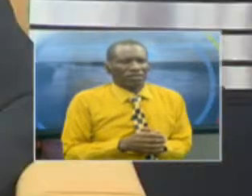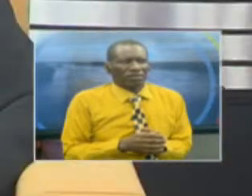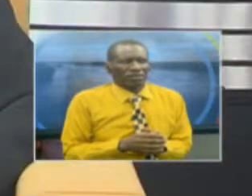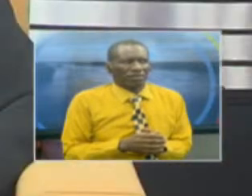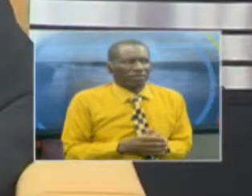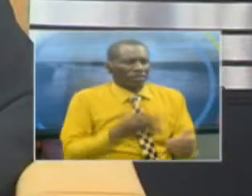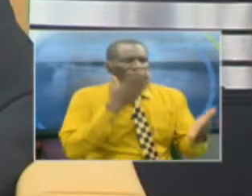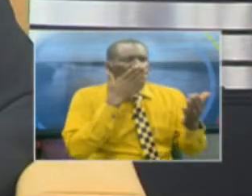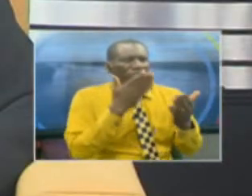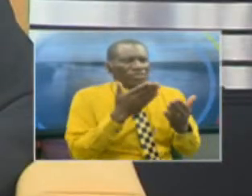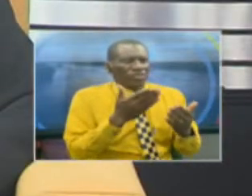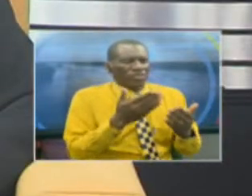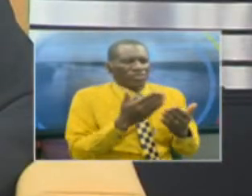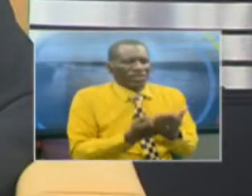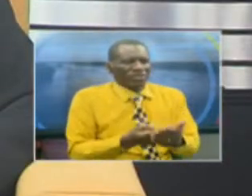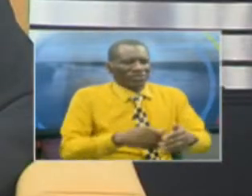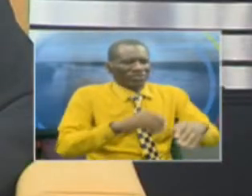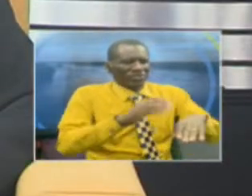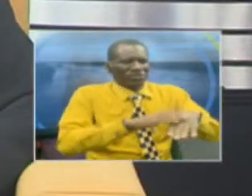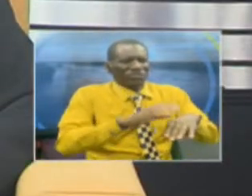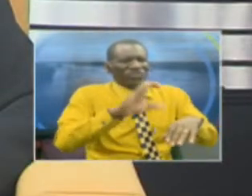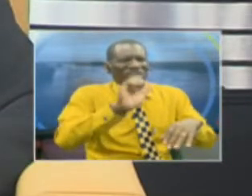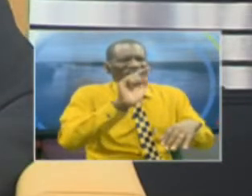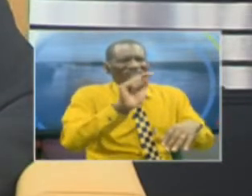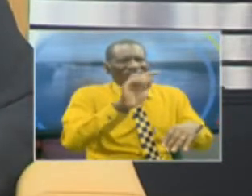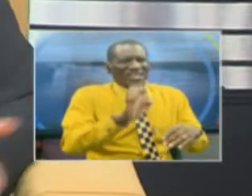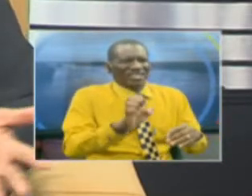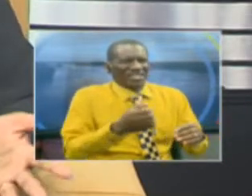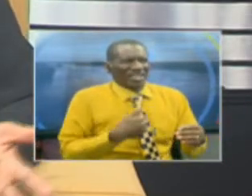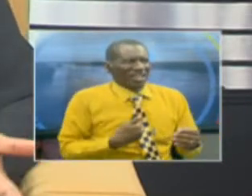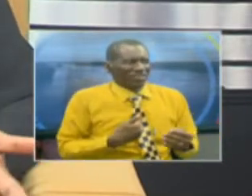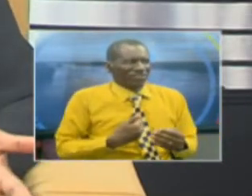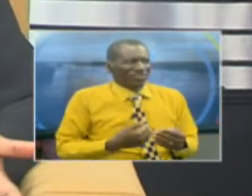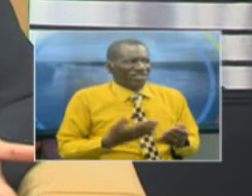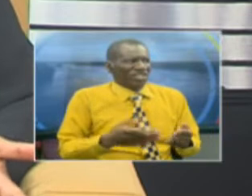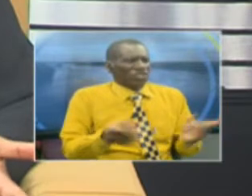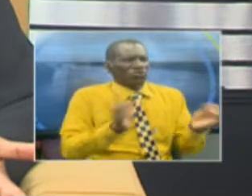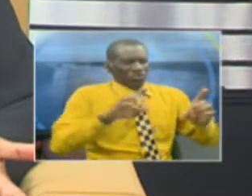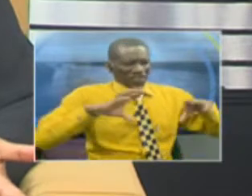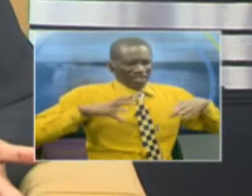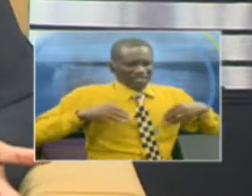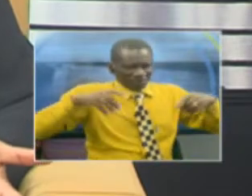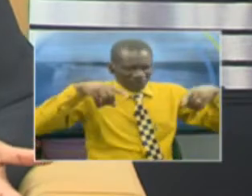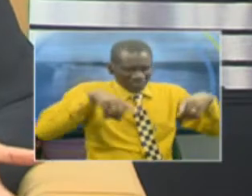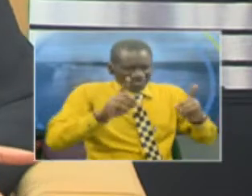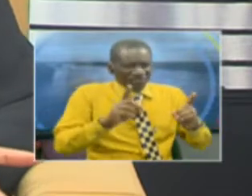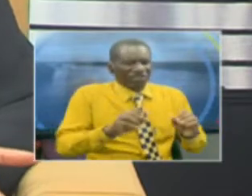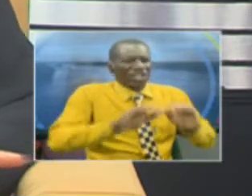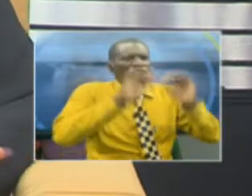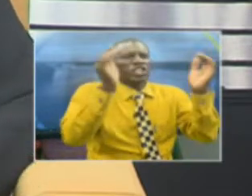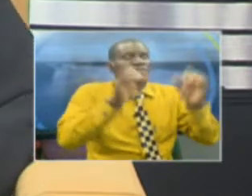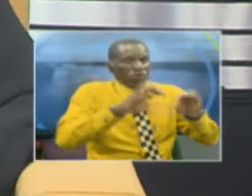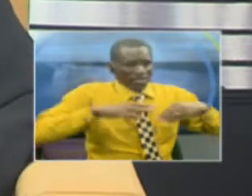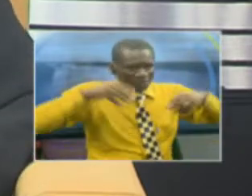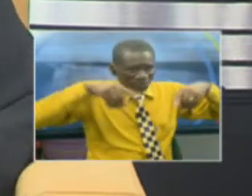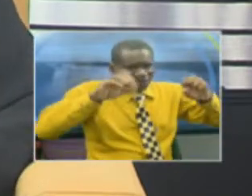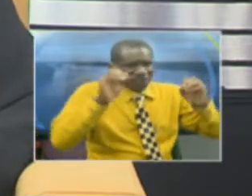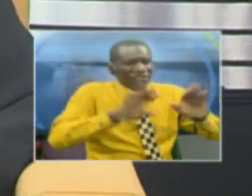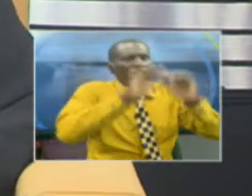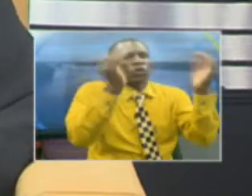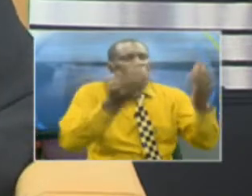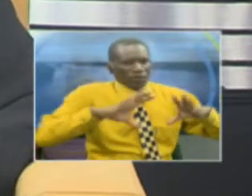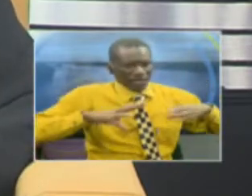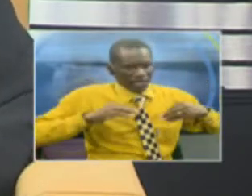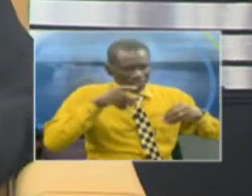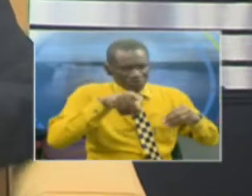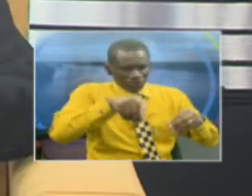Don't you love the spirit Catherine has? I mean, if you do not accept yourself, really, the world will not accept you. And speaking of